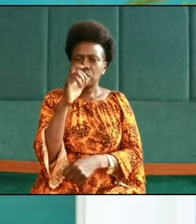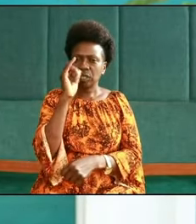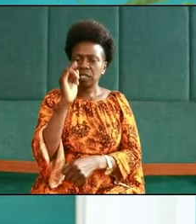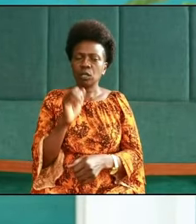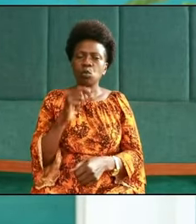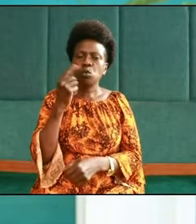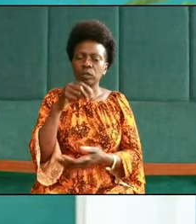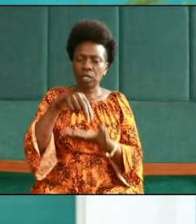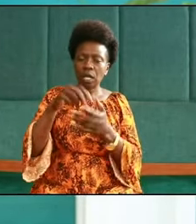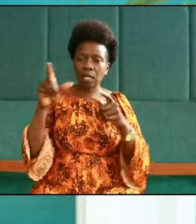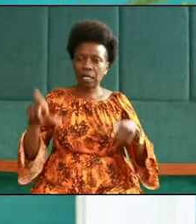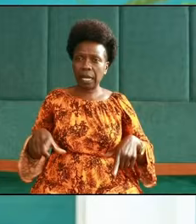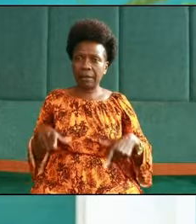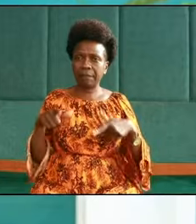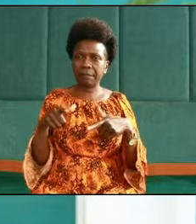stand and dwell